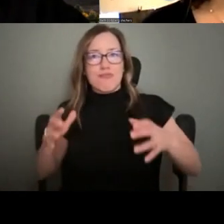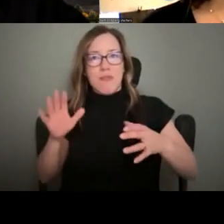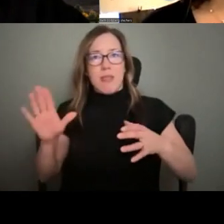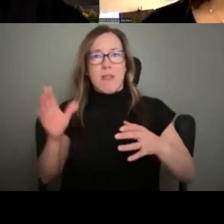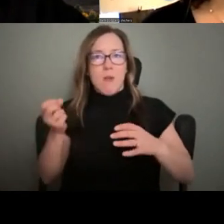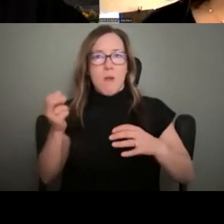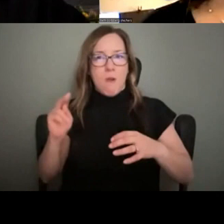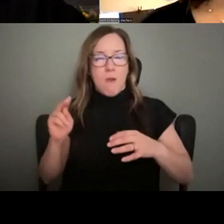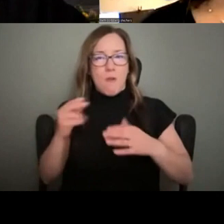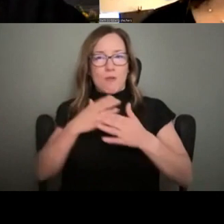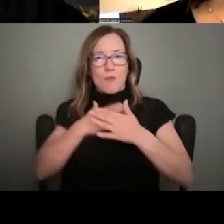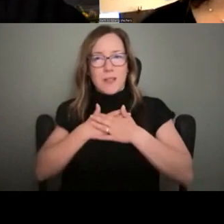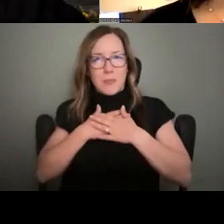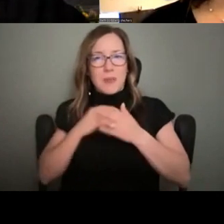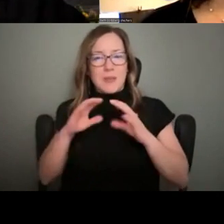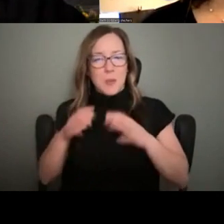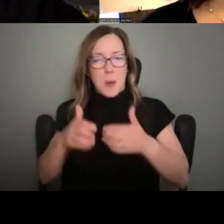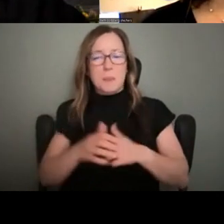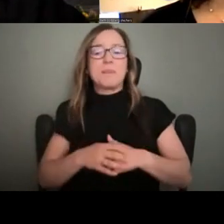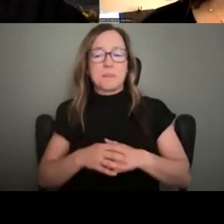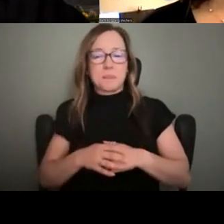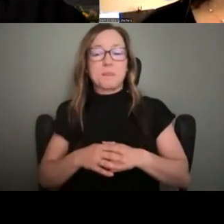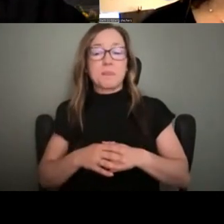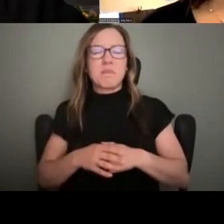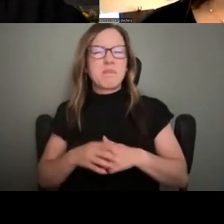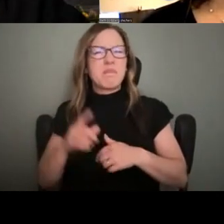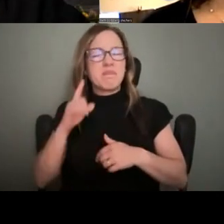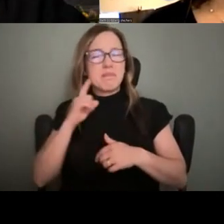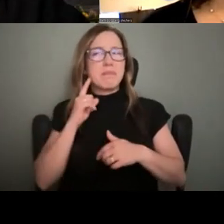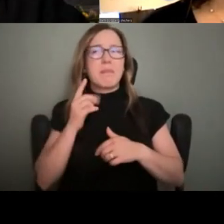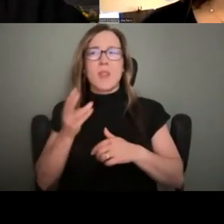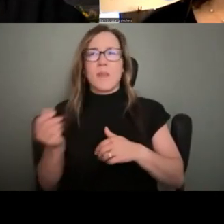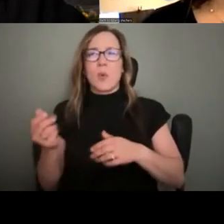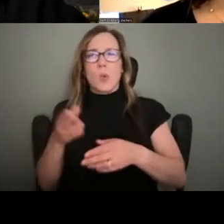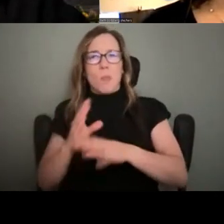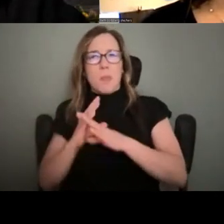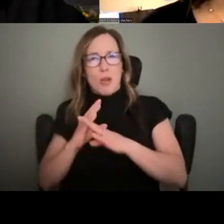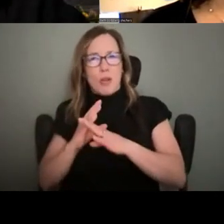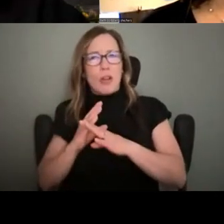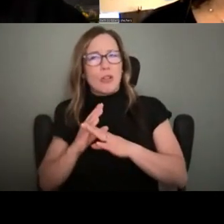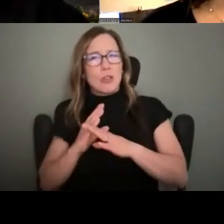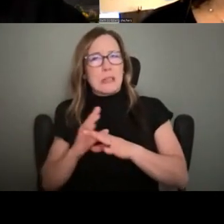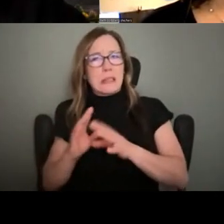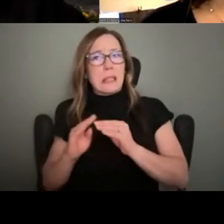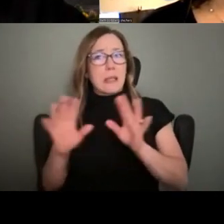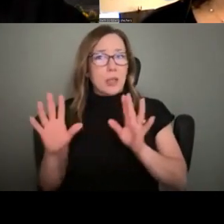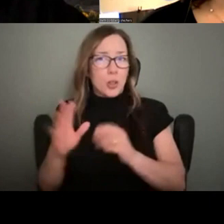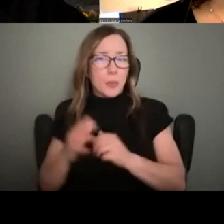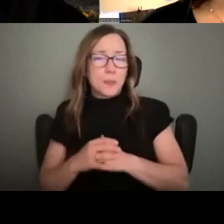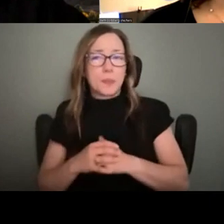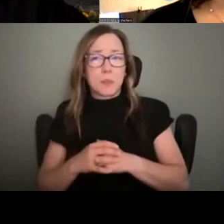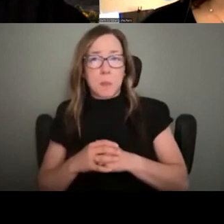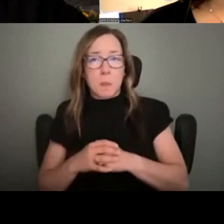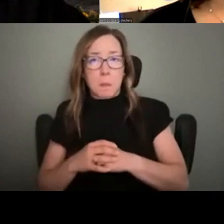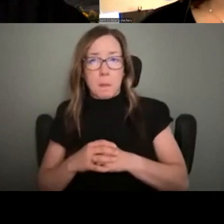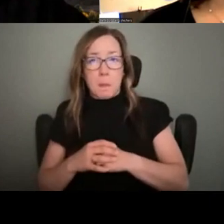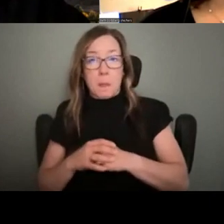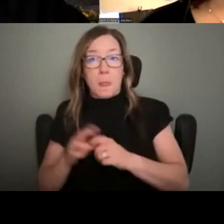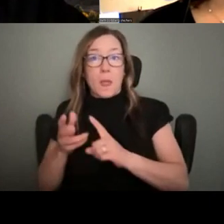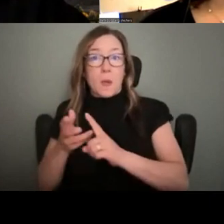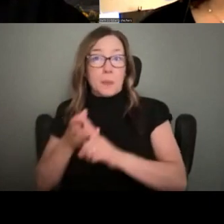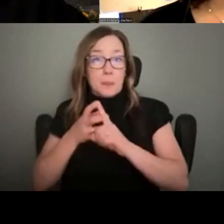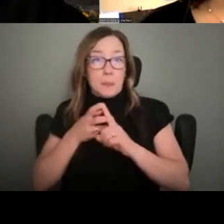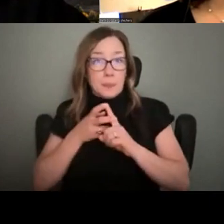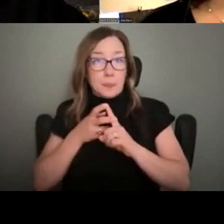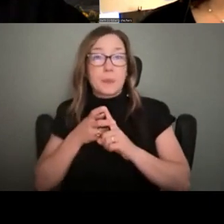squads. I think a couple of barriers that have already become clear is that, you know, the recruitment of volunteers